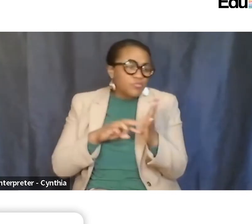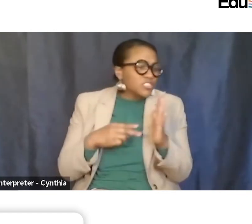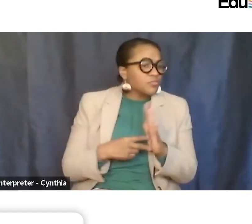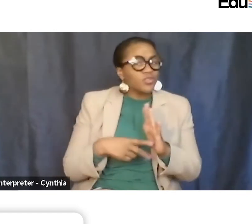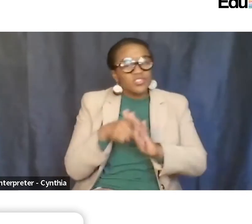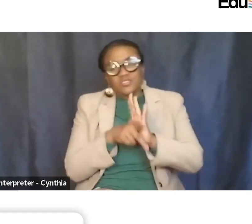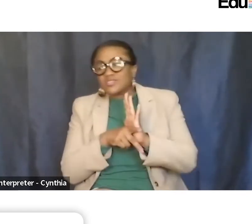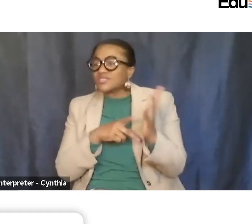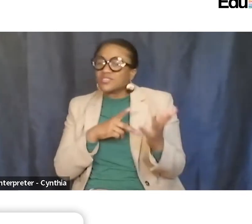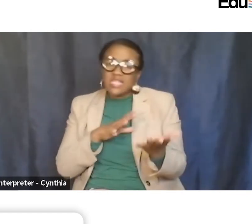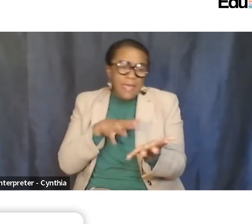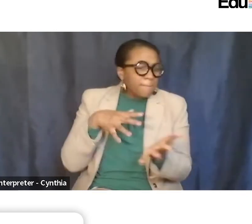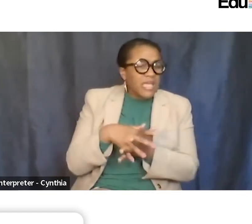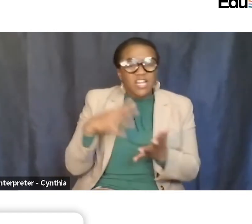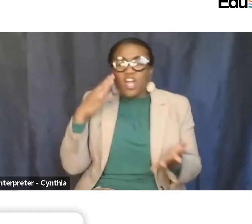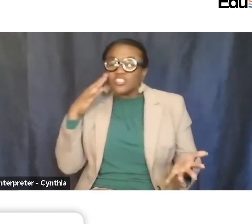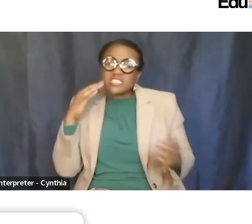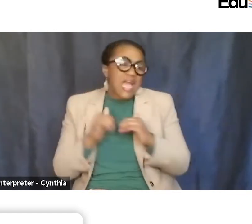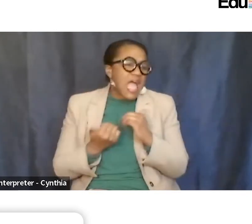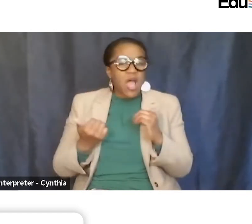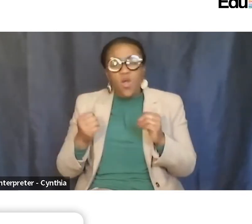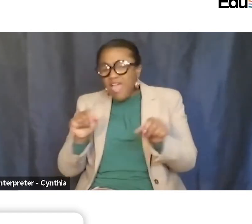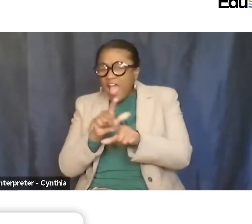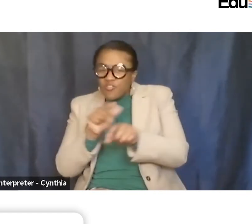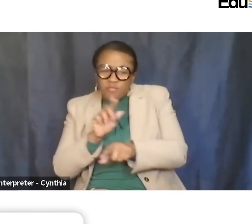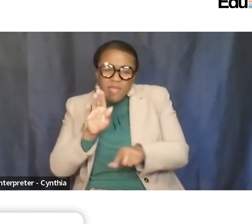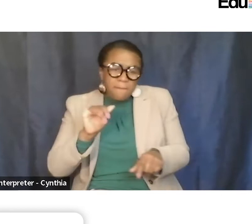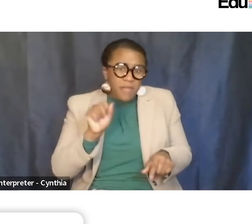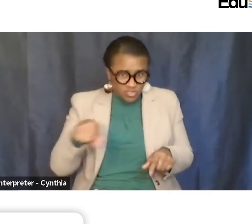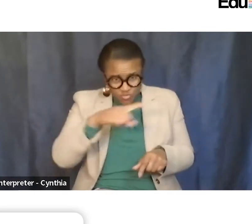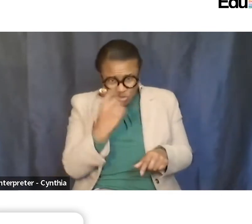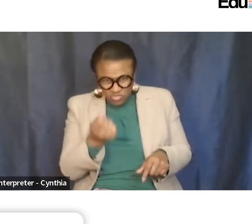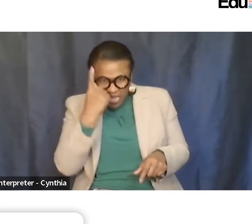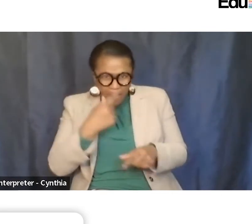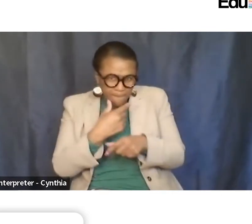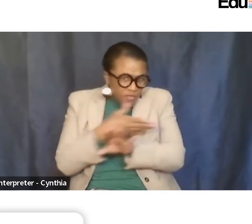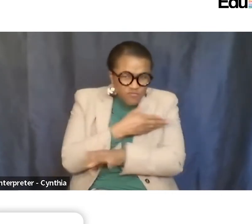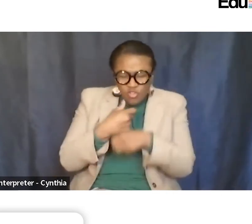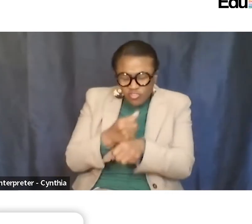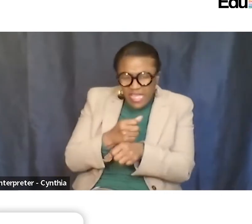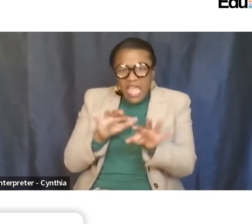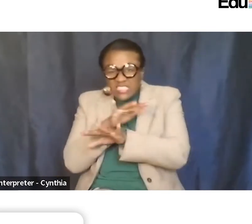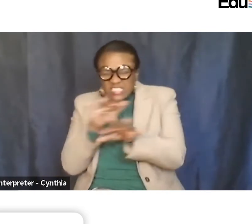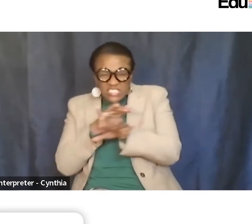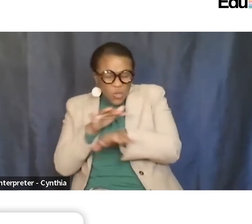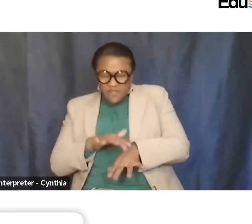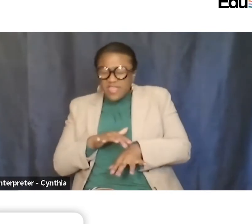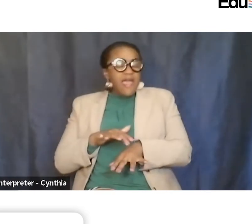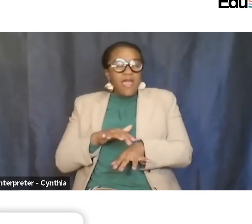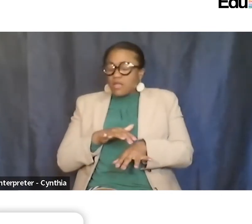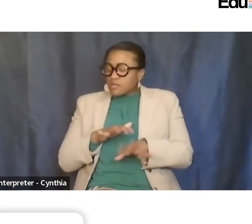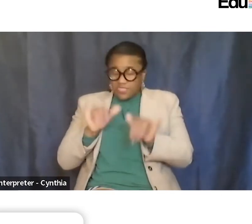embed consciousness, to understand like algorithmic bias, like from the get-go? So that would be my answer to you. But I